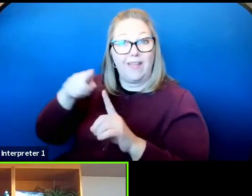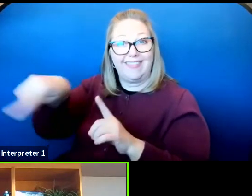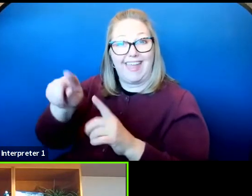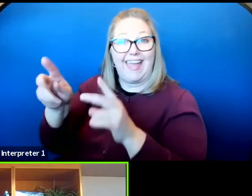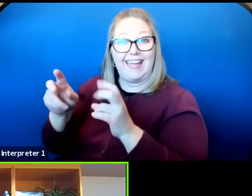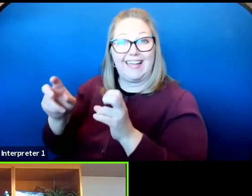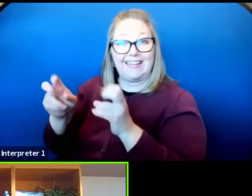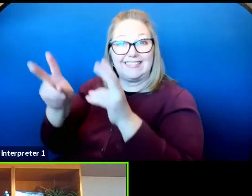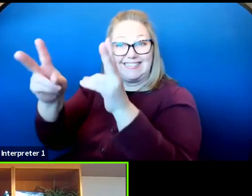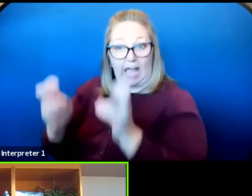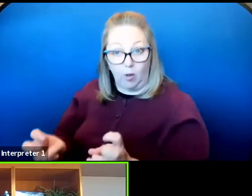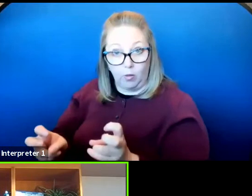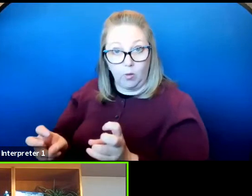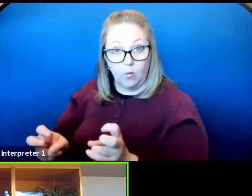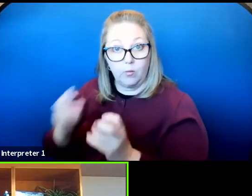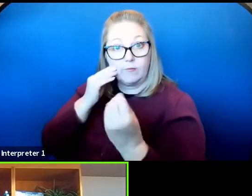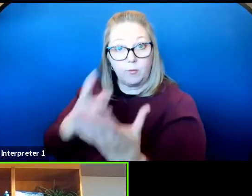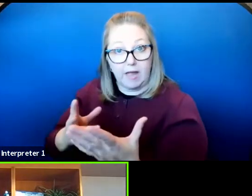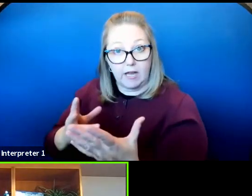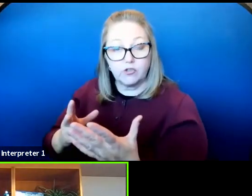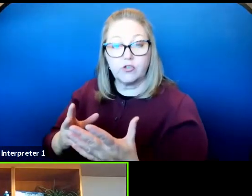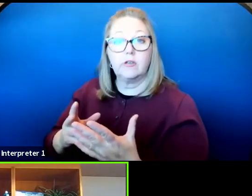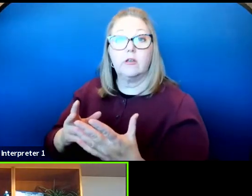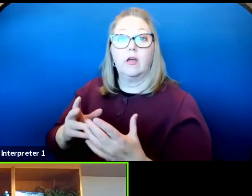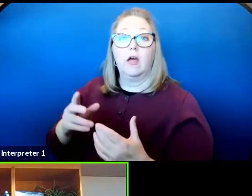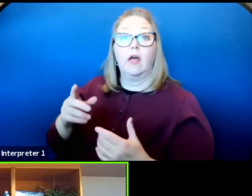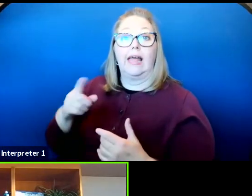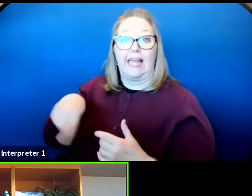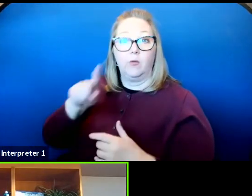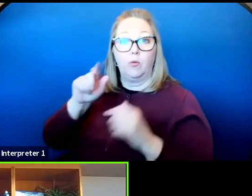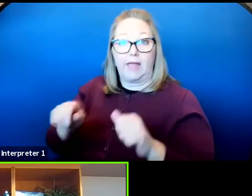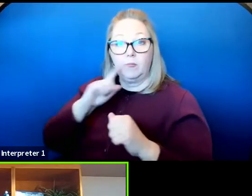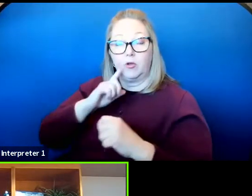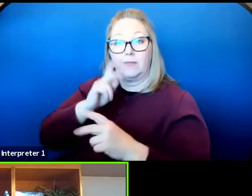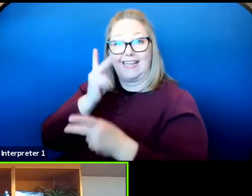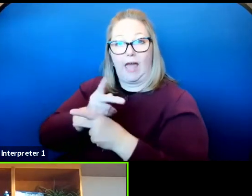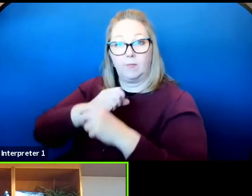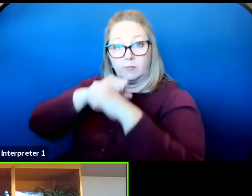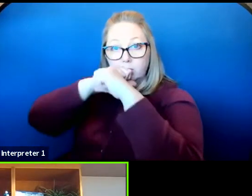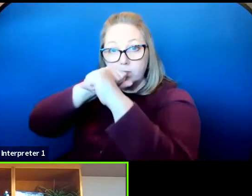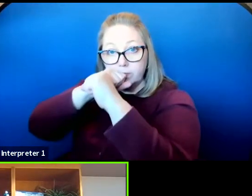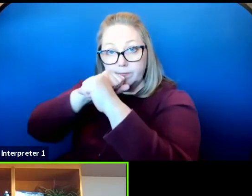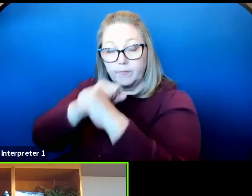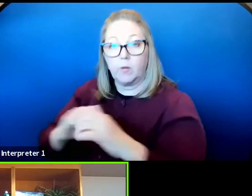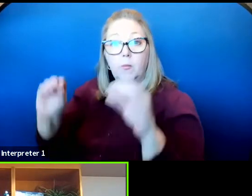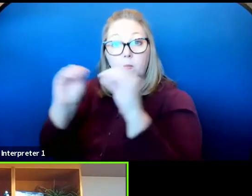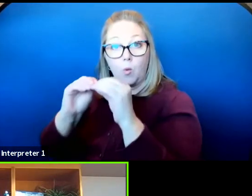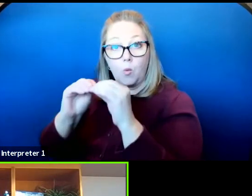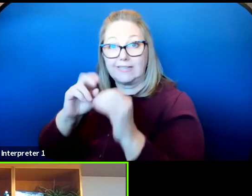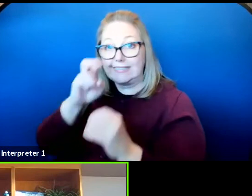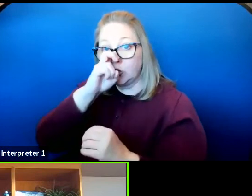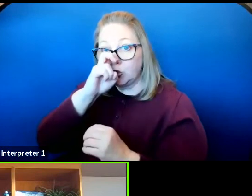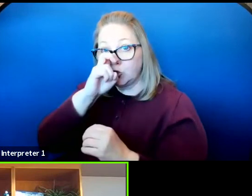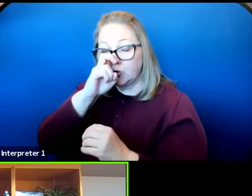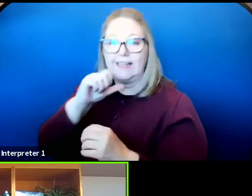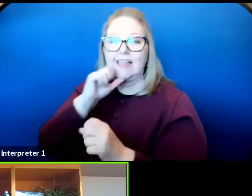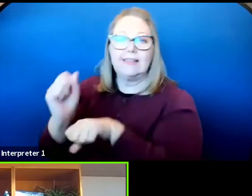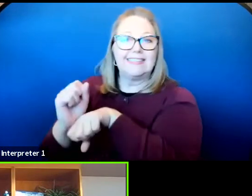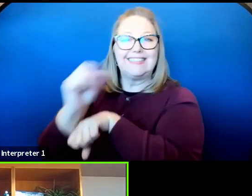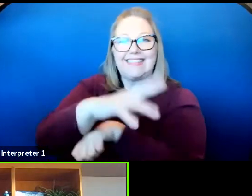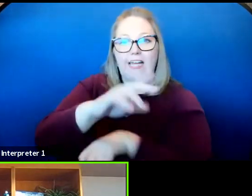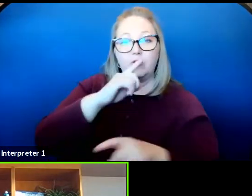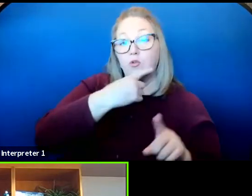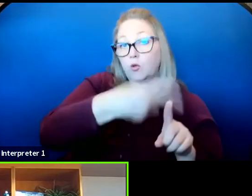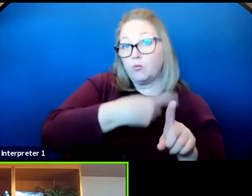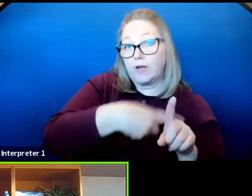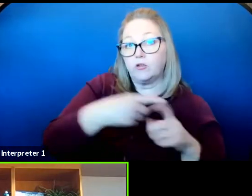W-9 tax information and information that they may not want to share, it will maintain confidentiality and it doesn't go to the clients. It actually goes directly into